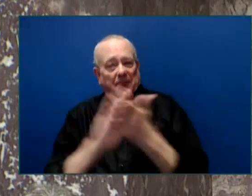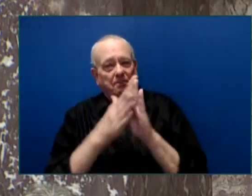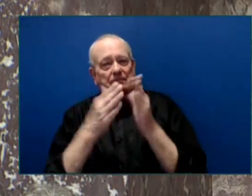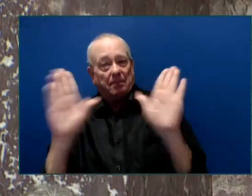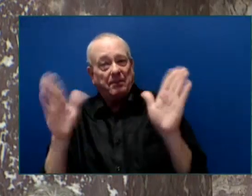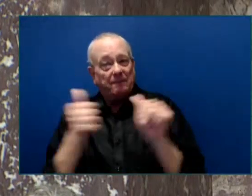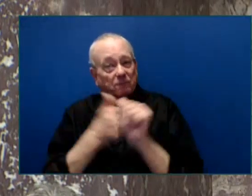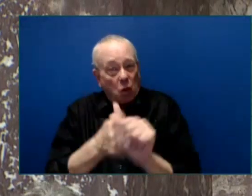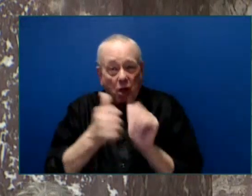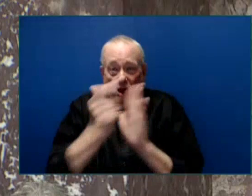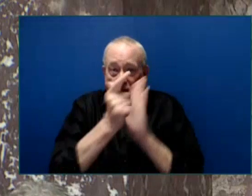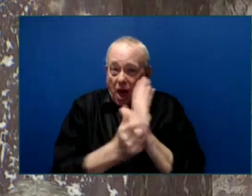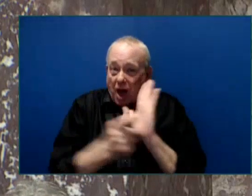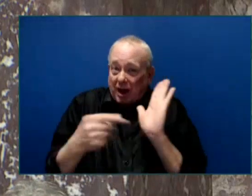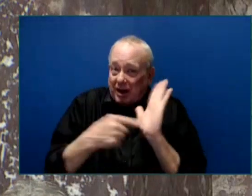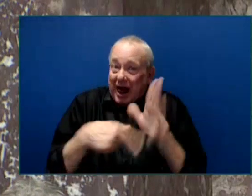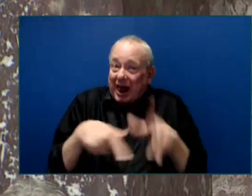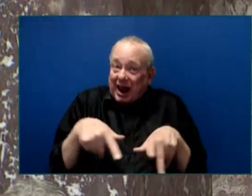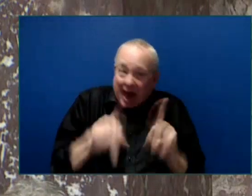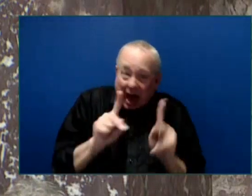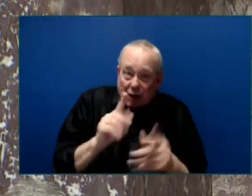have informed.